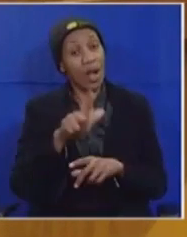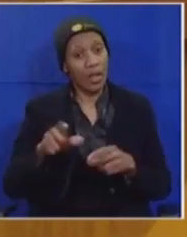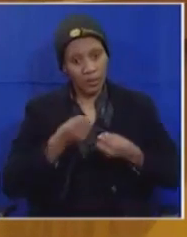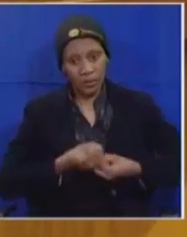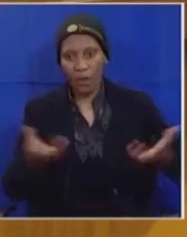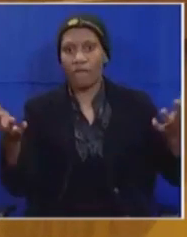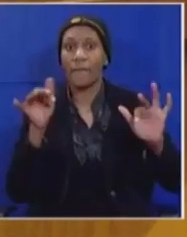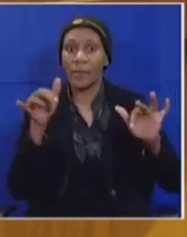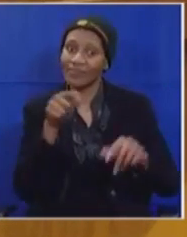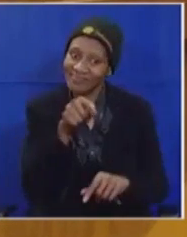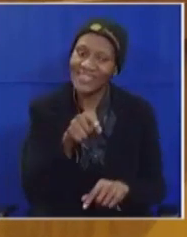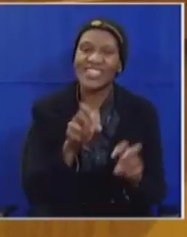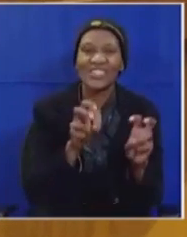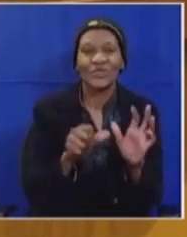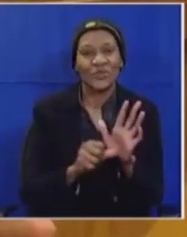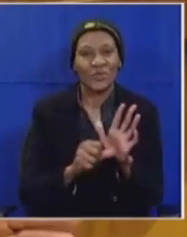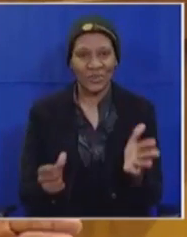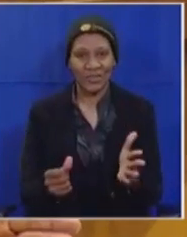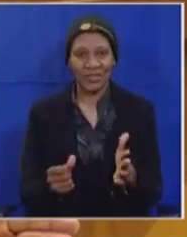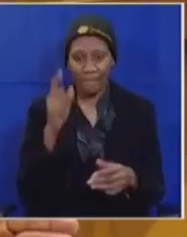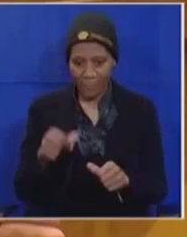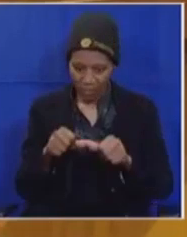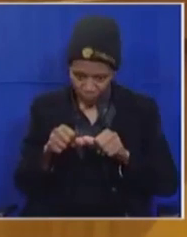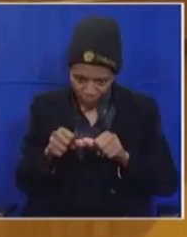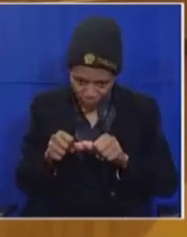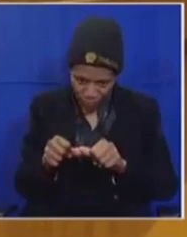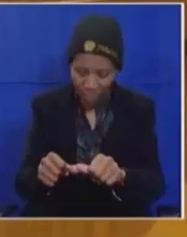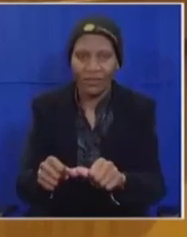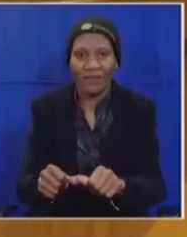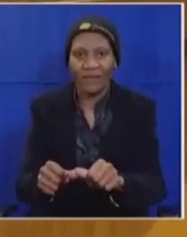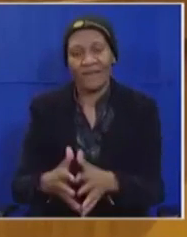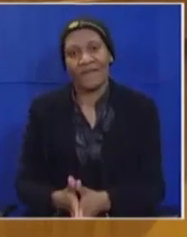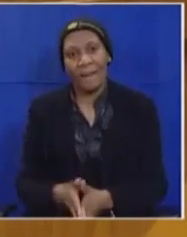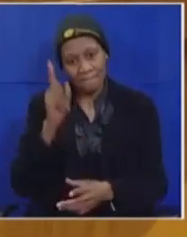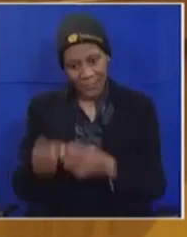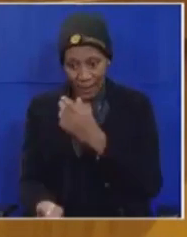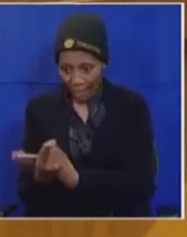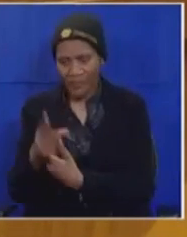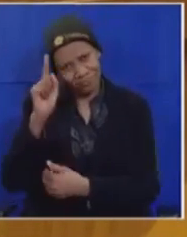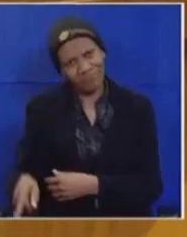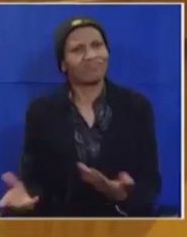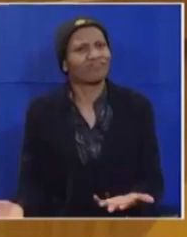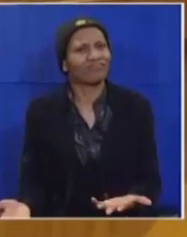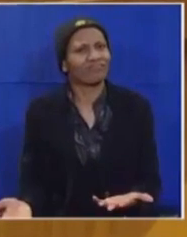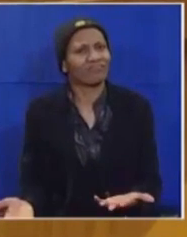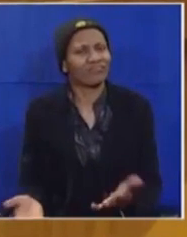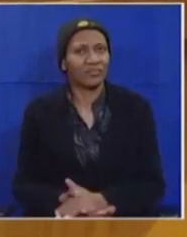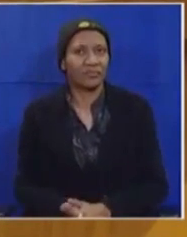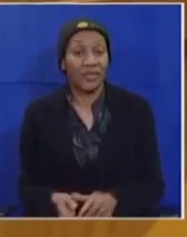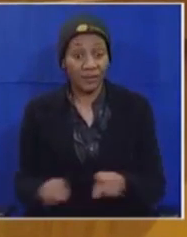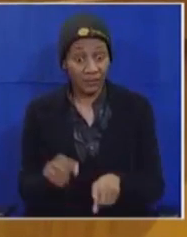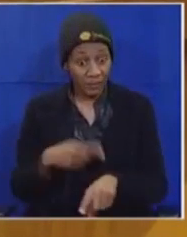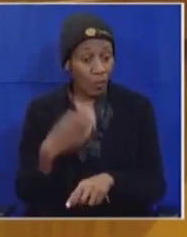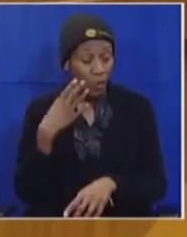people now has to move ahead. It has to happen. And as it